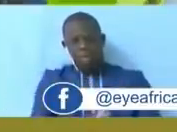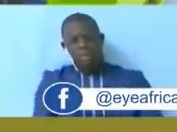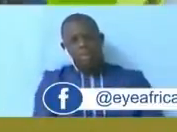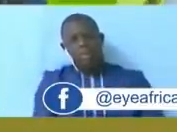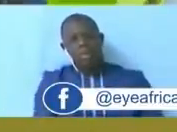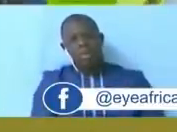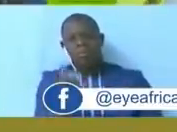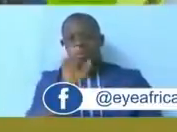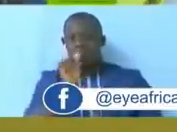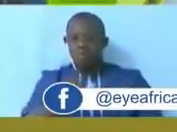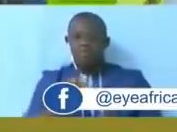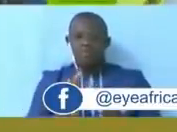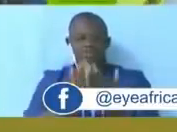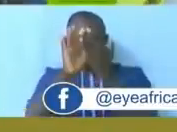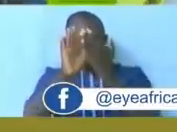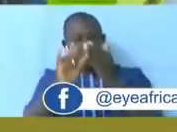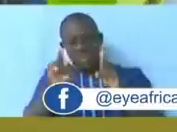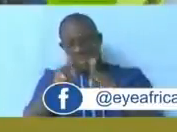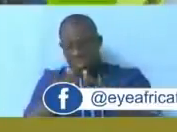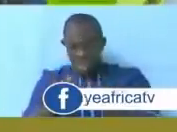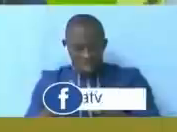may be faced with the same degree of